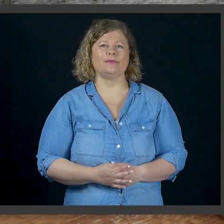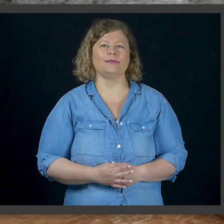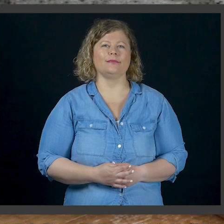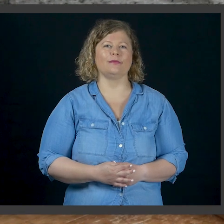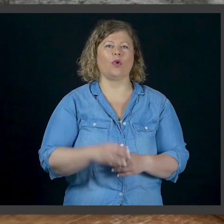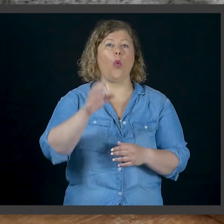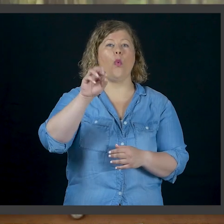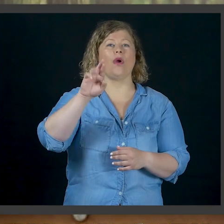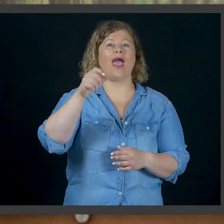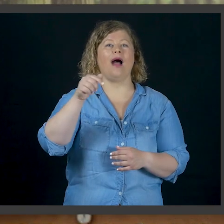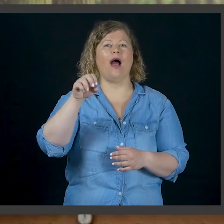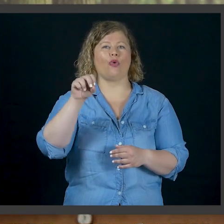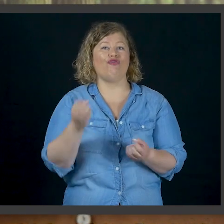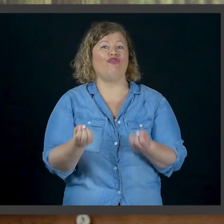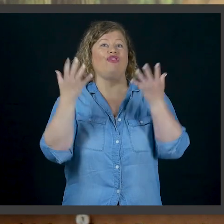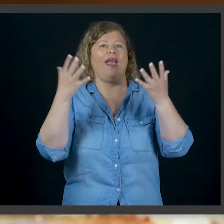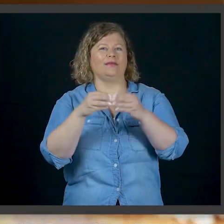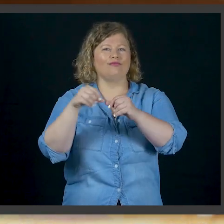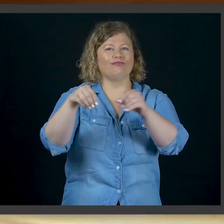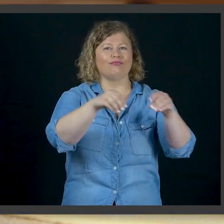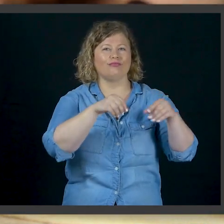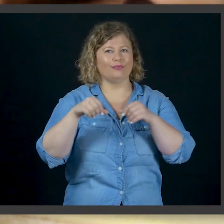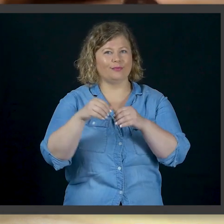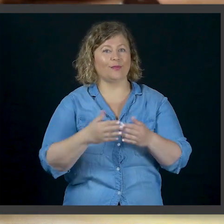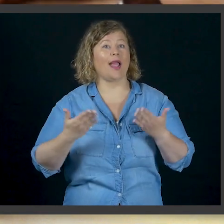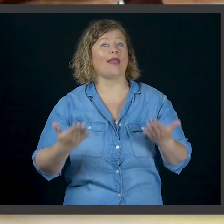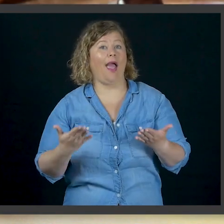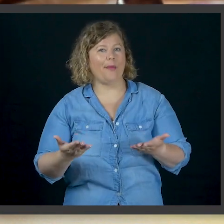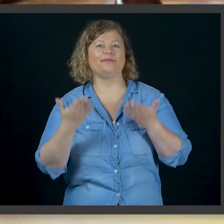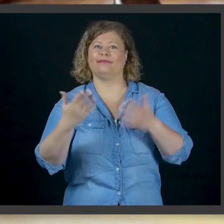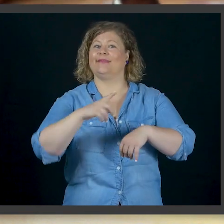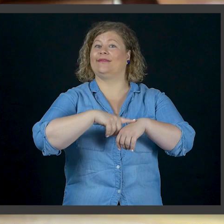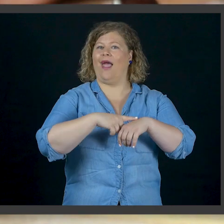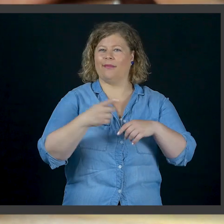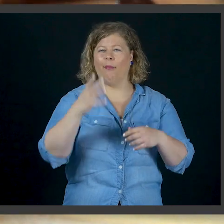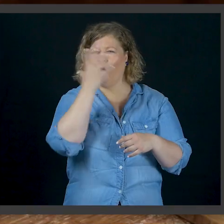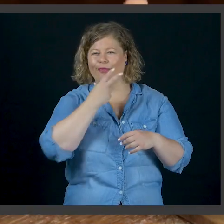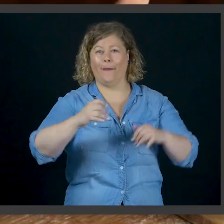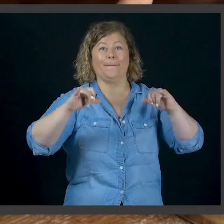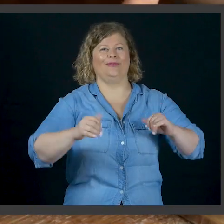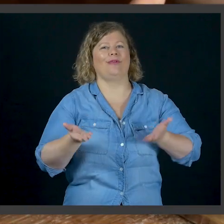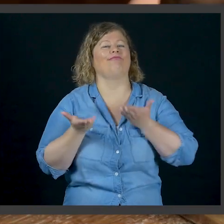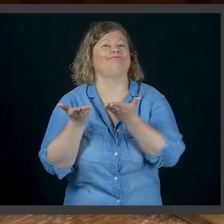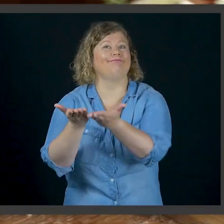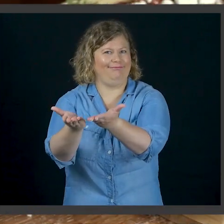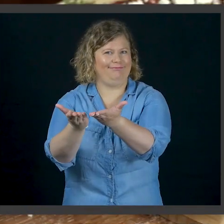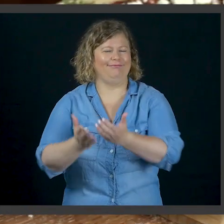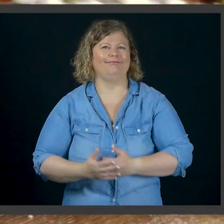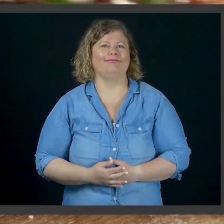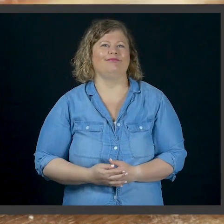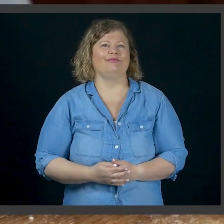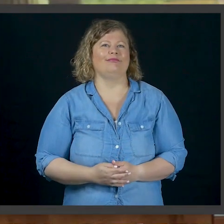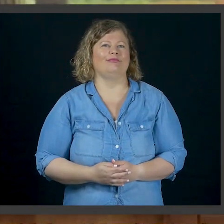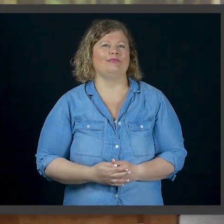And my last touch, some fresh oregano. Now, it's time to bake this beautiful